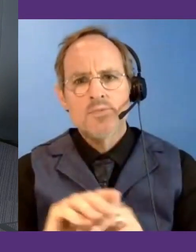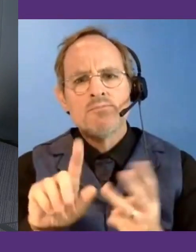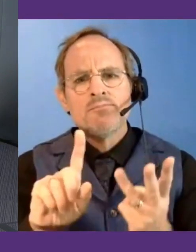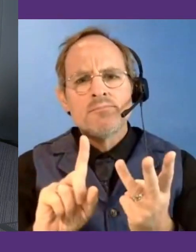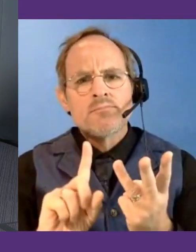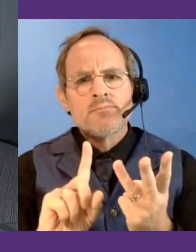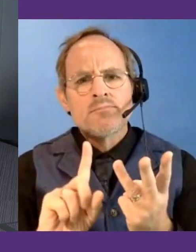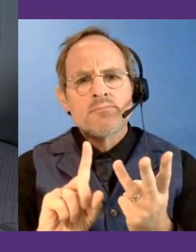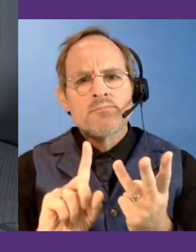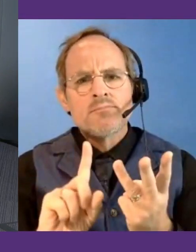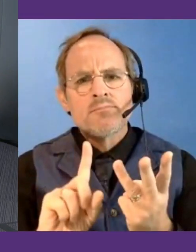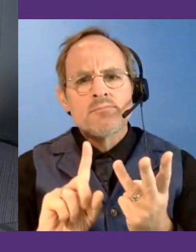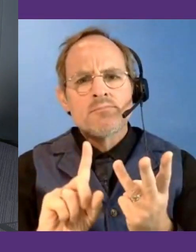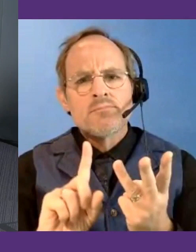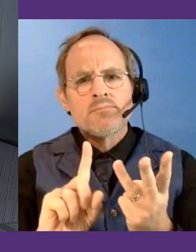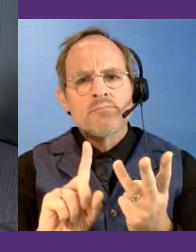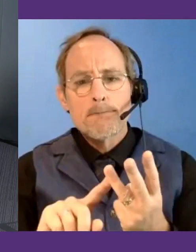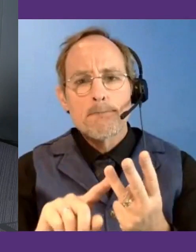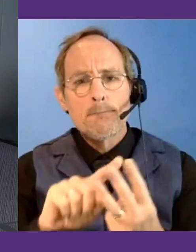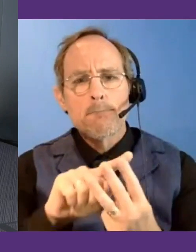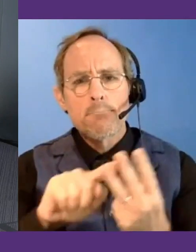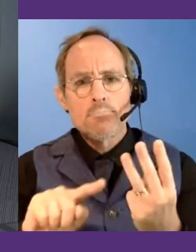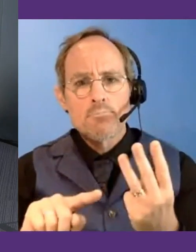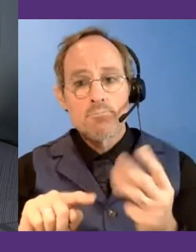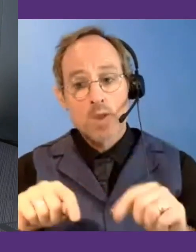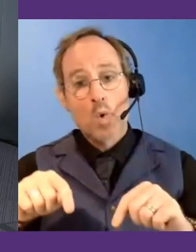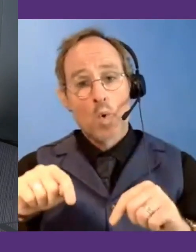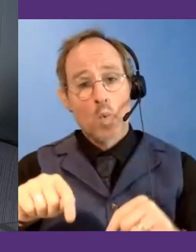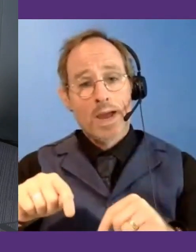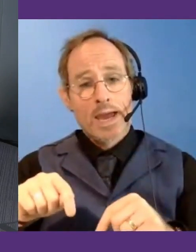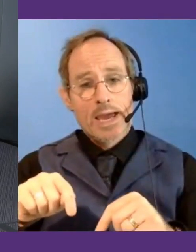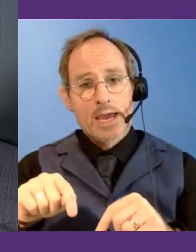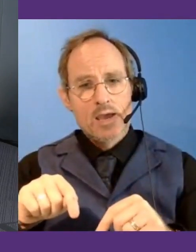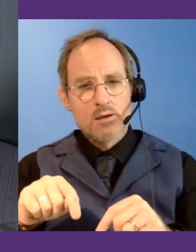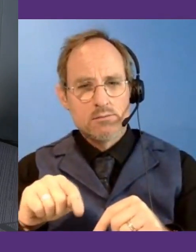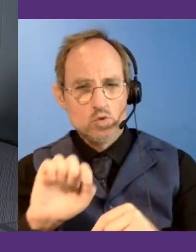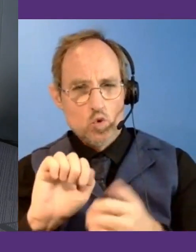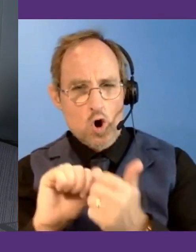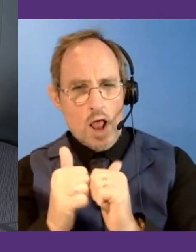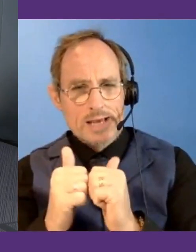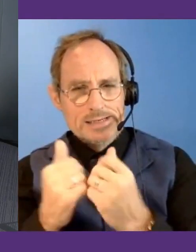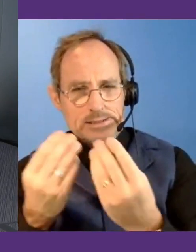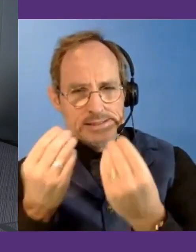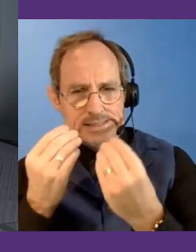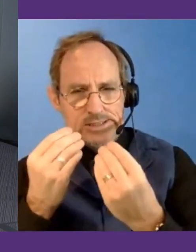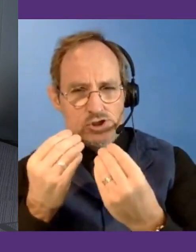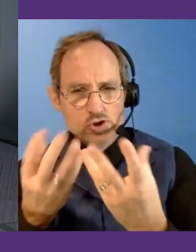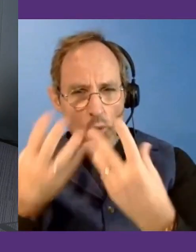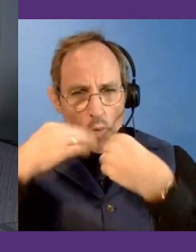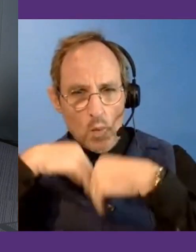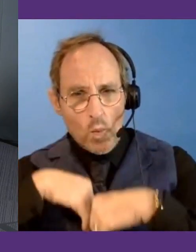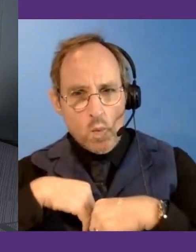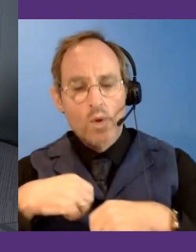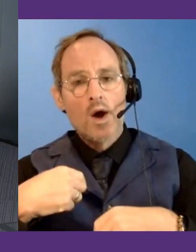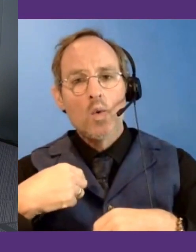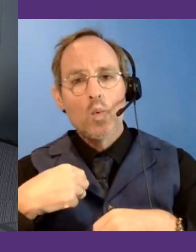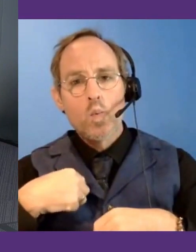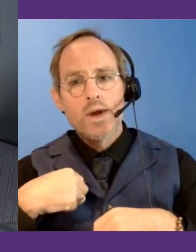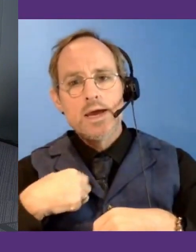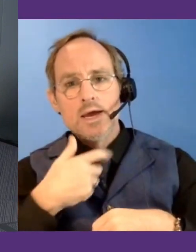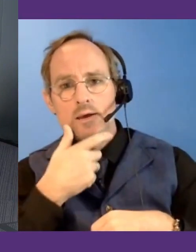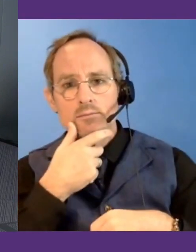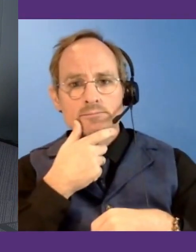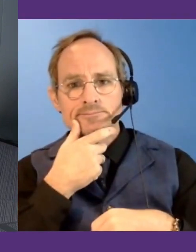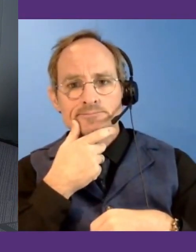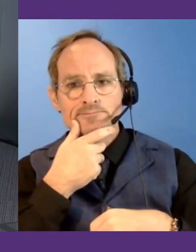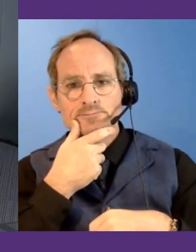divide. So we got educated a lot by your colleagues, and we took a step back and we